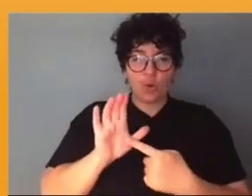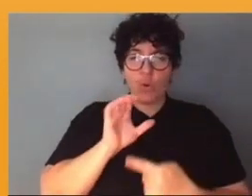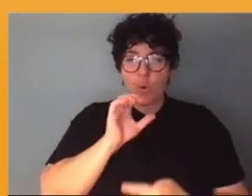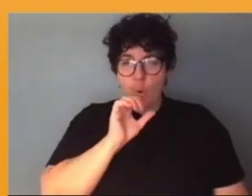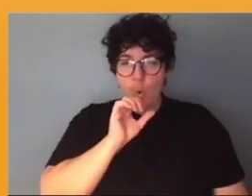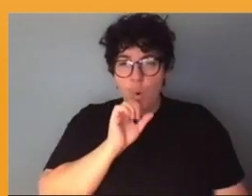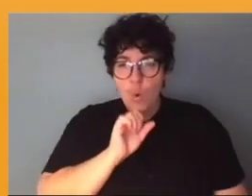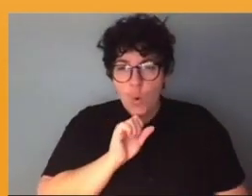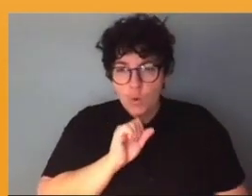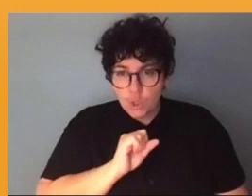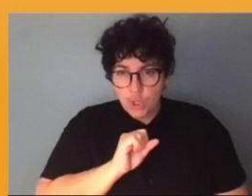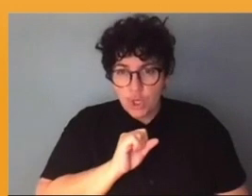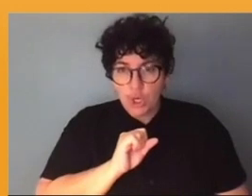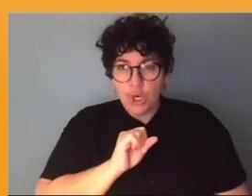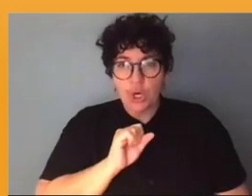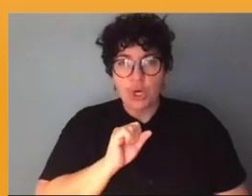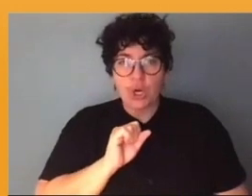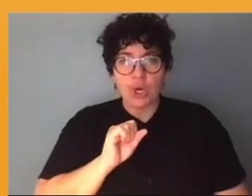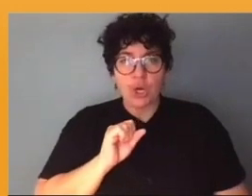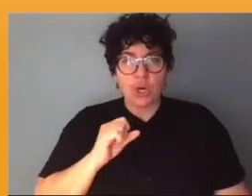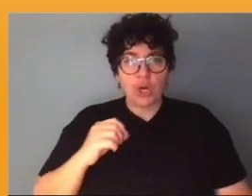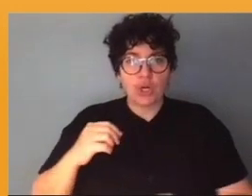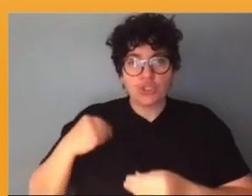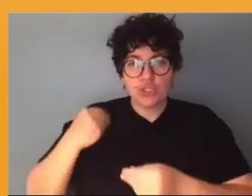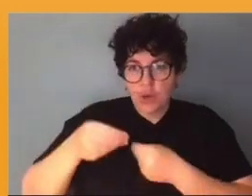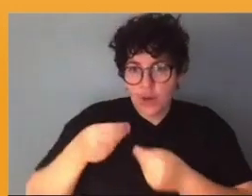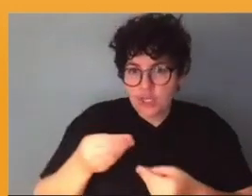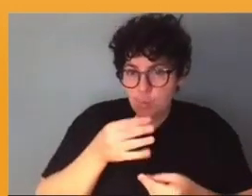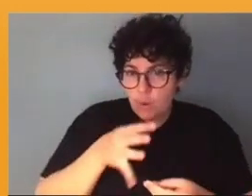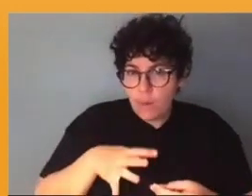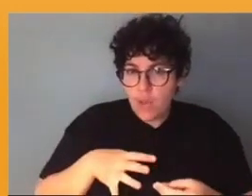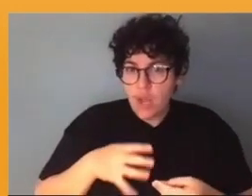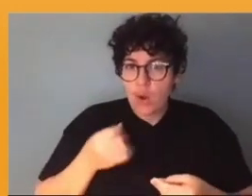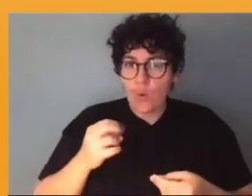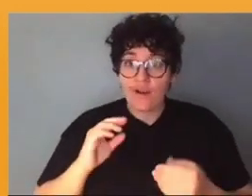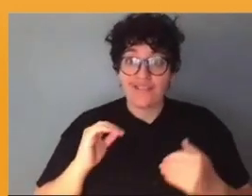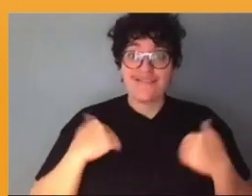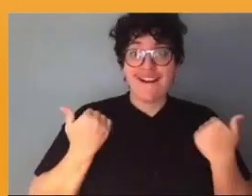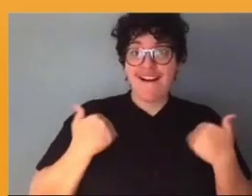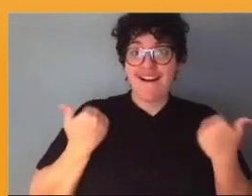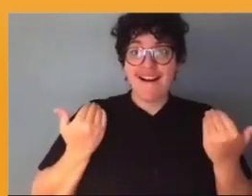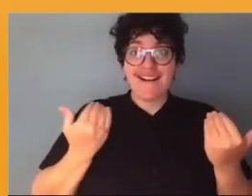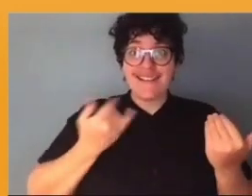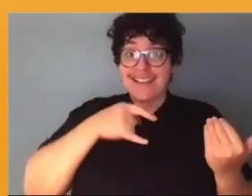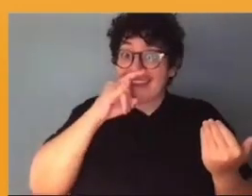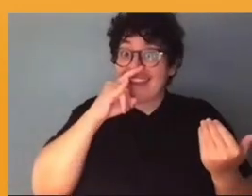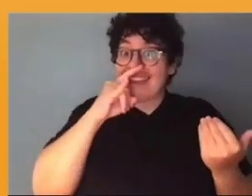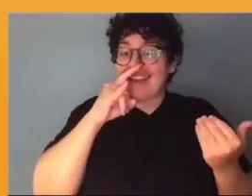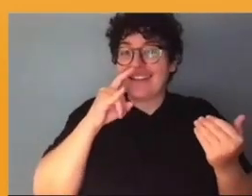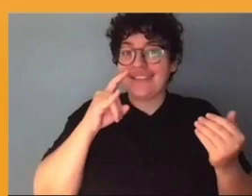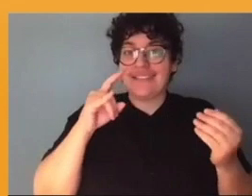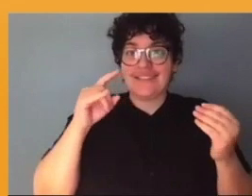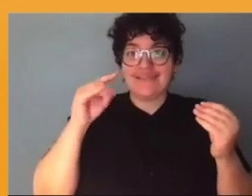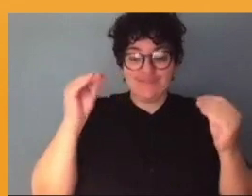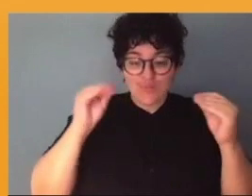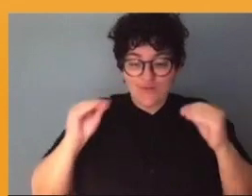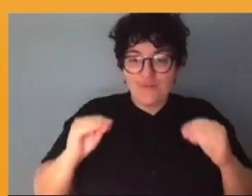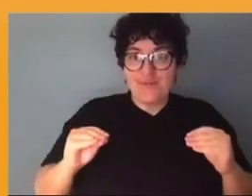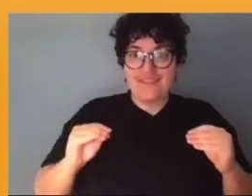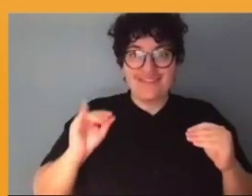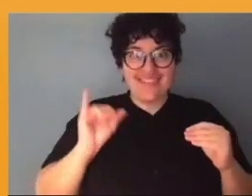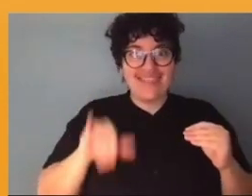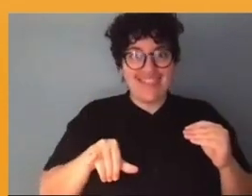older generation, woman, or that young kids. Okay. By